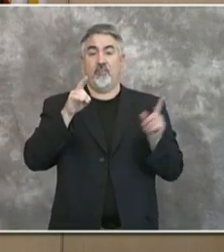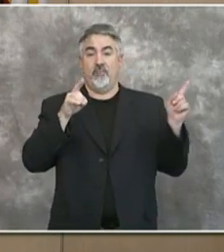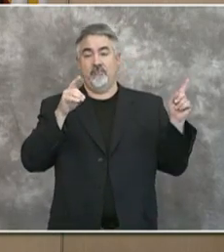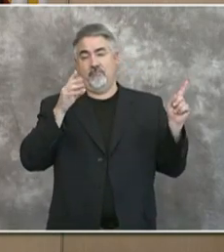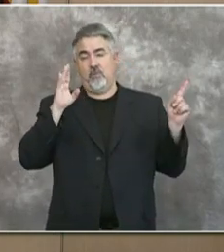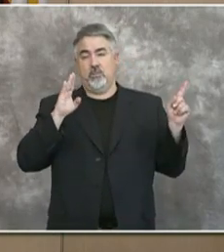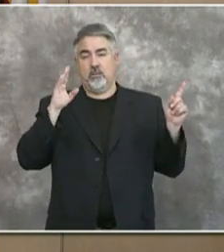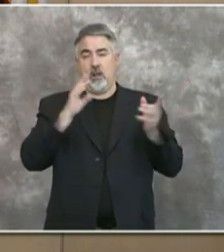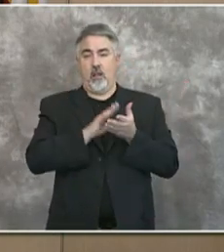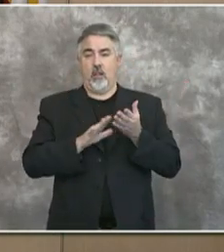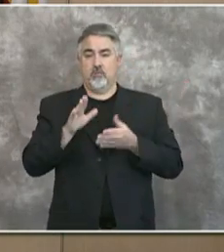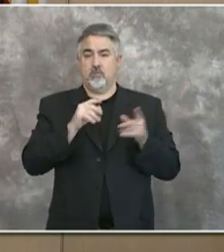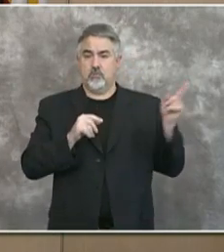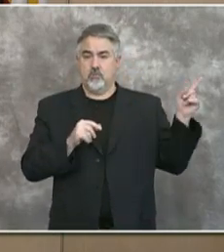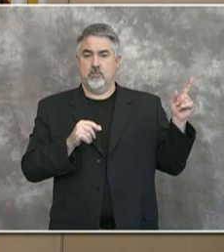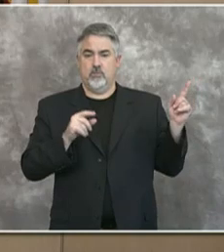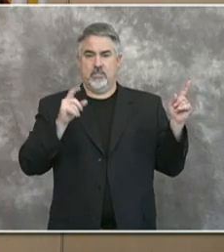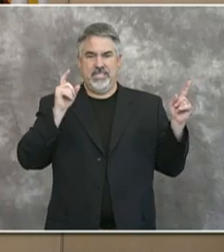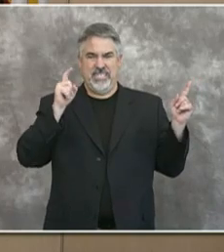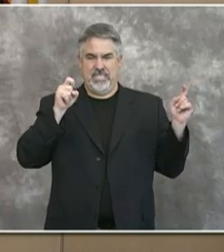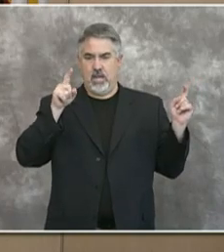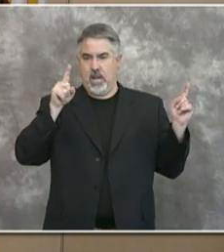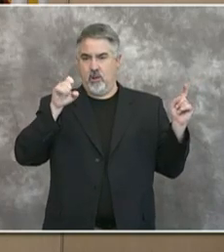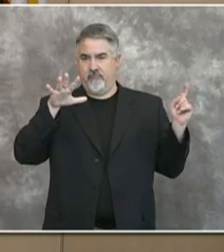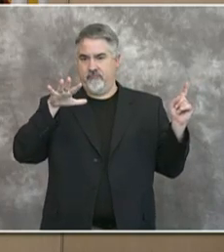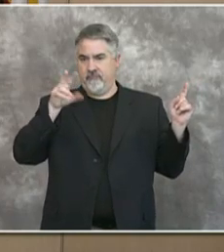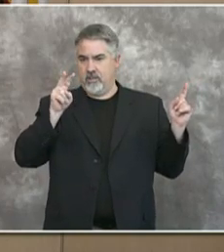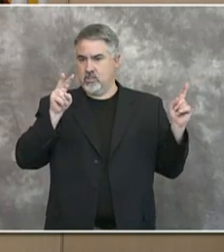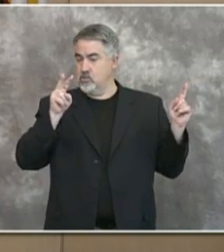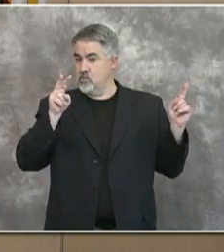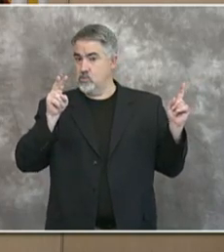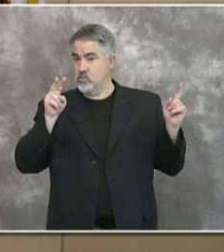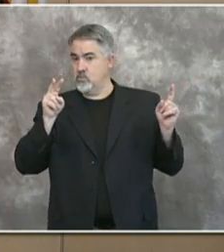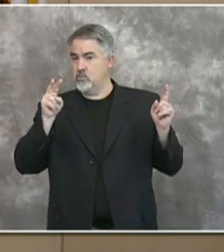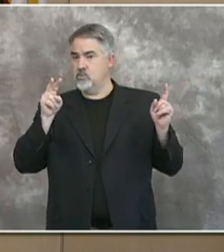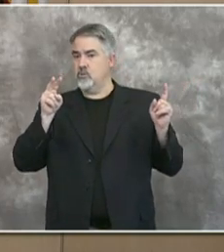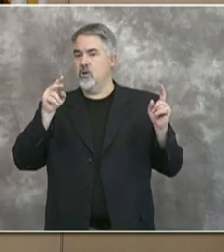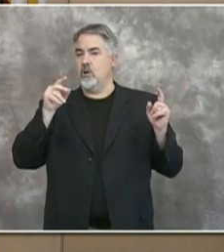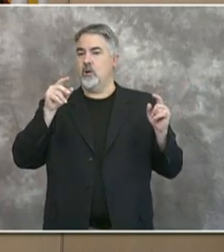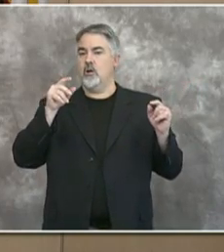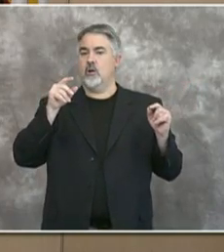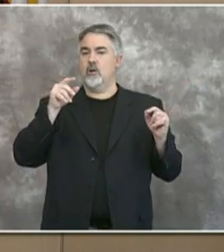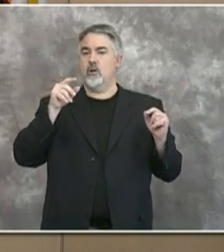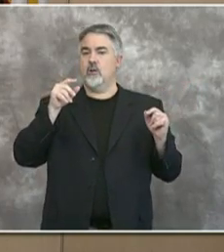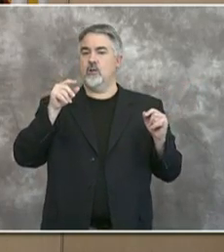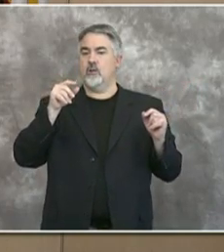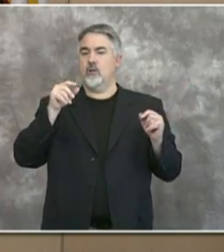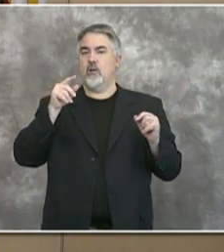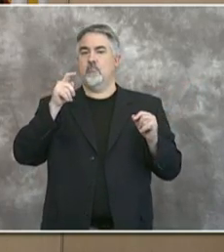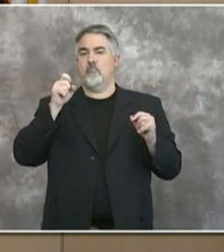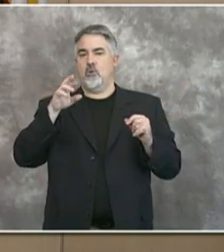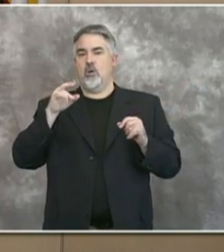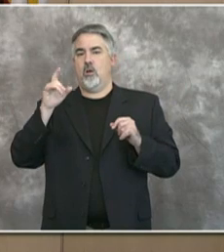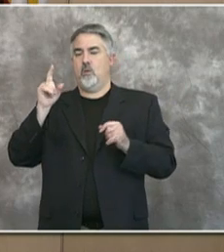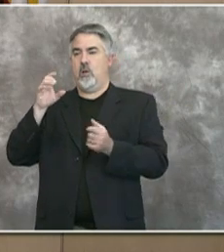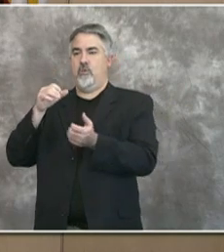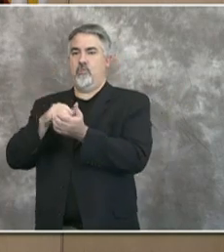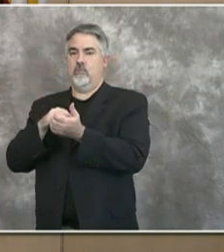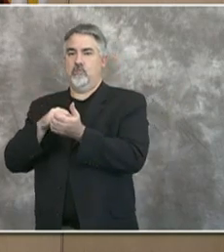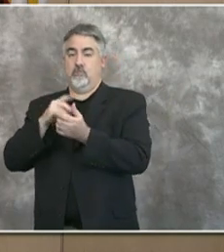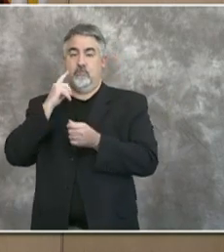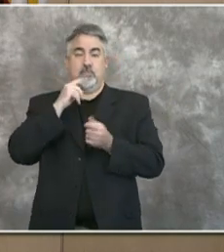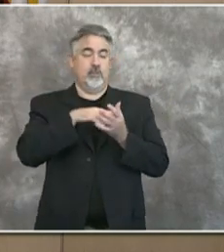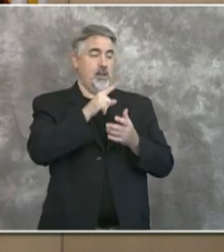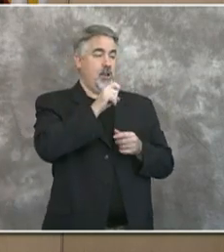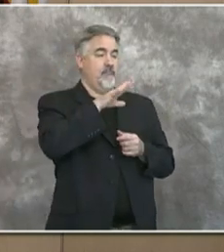test 152 individuals per 100,000 populations. And for our population of 3.4